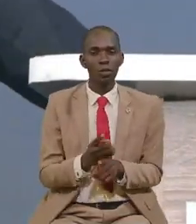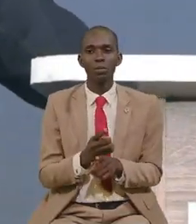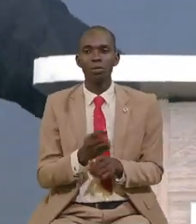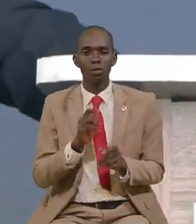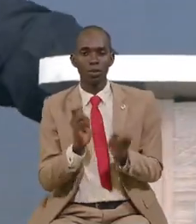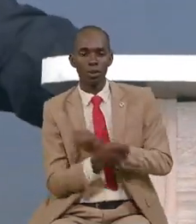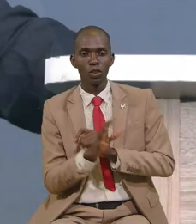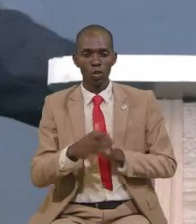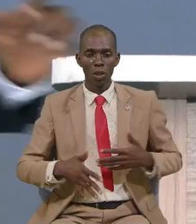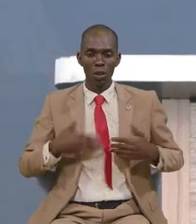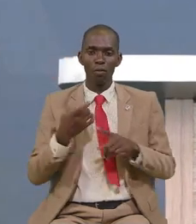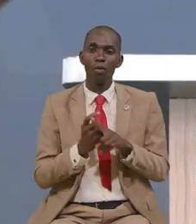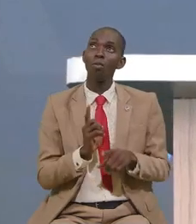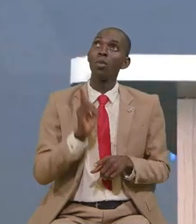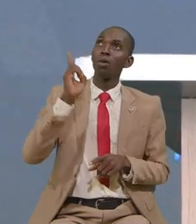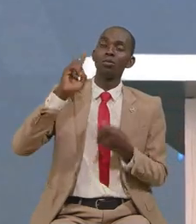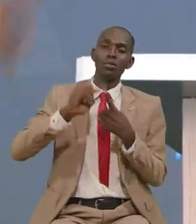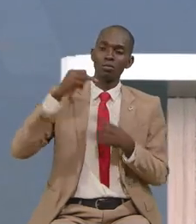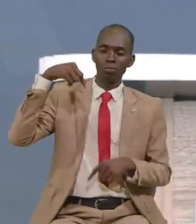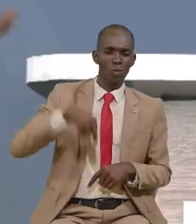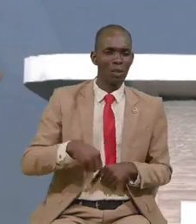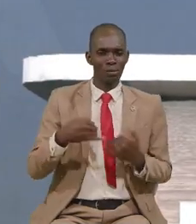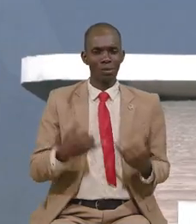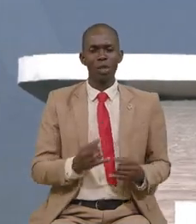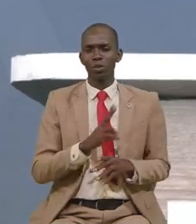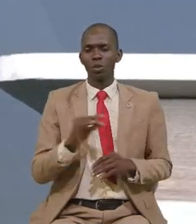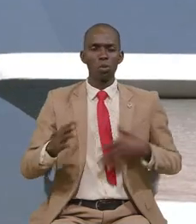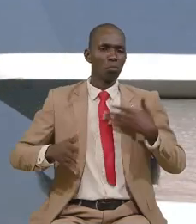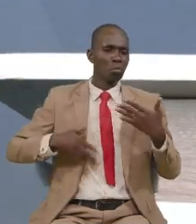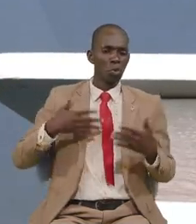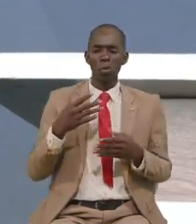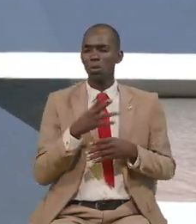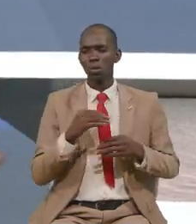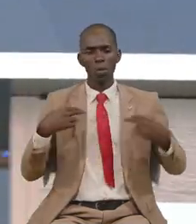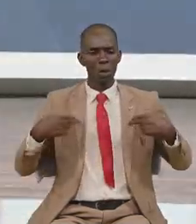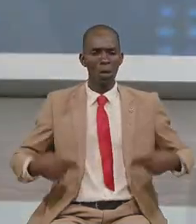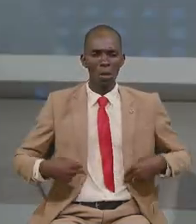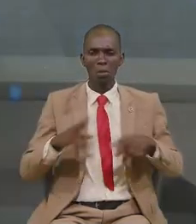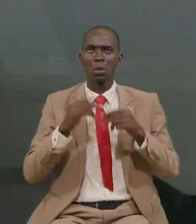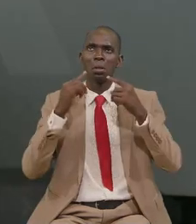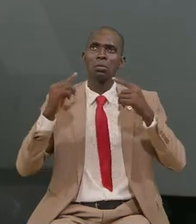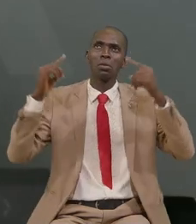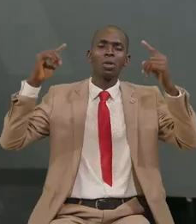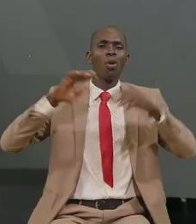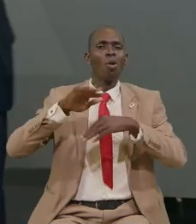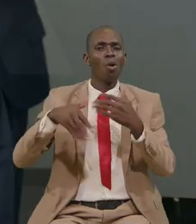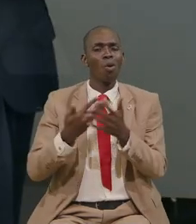down, no joy, no happiness, no gladness, no health, no success, all those things are coming out today